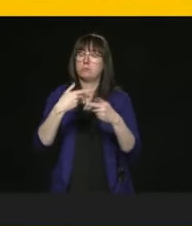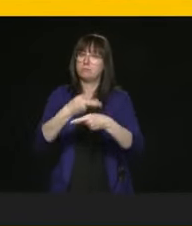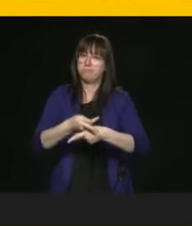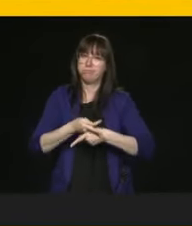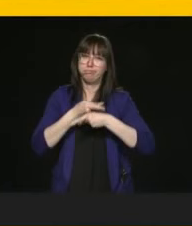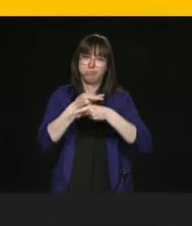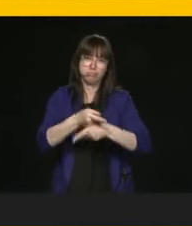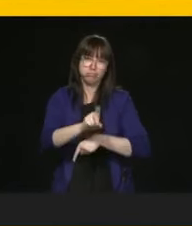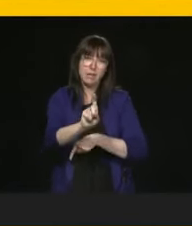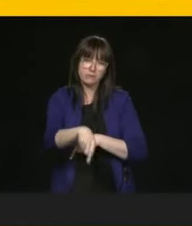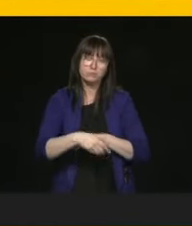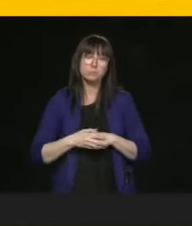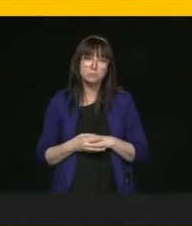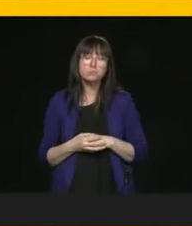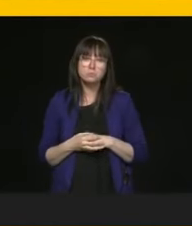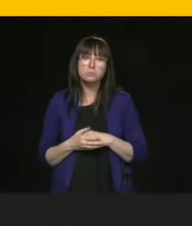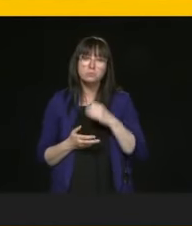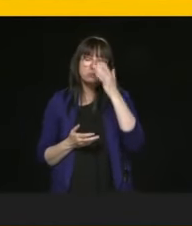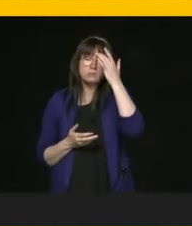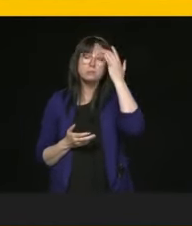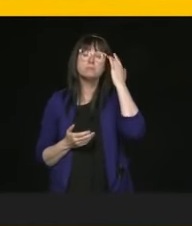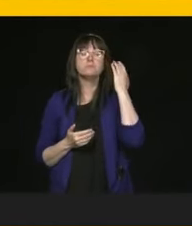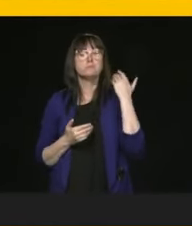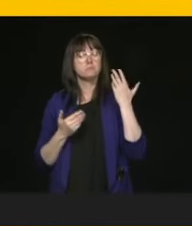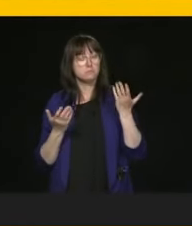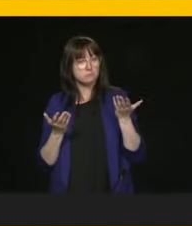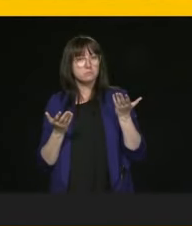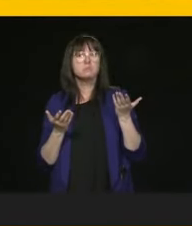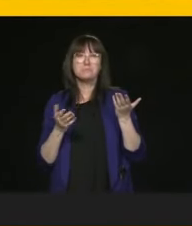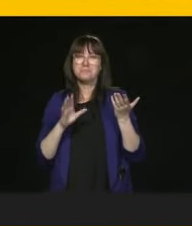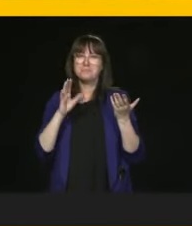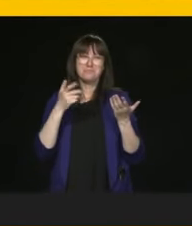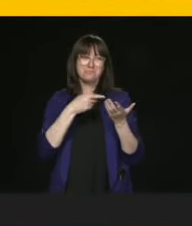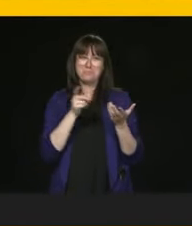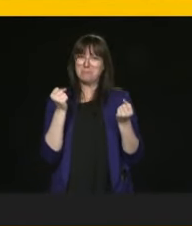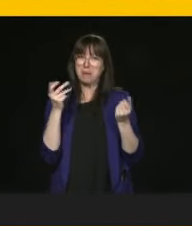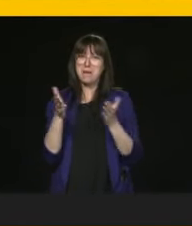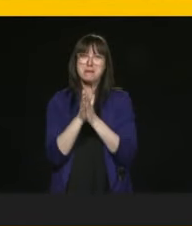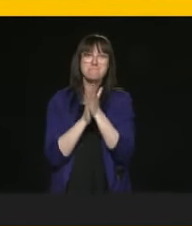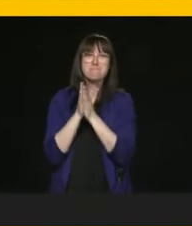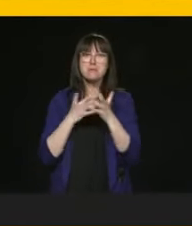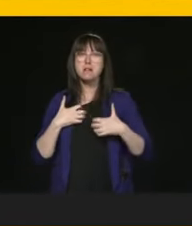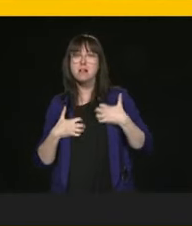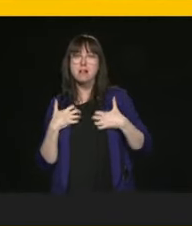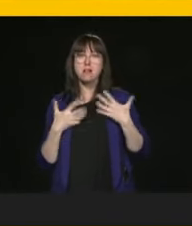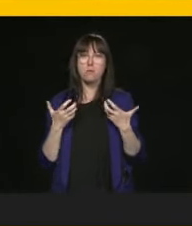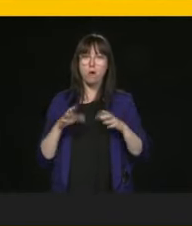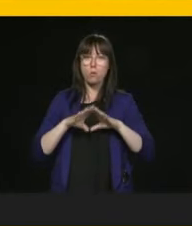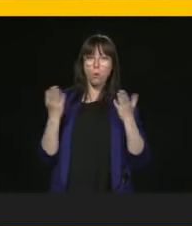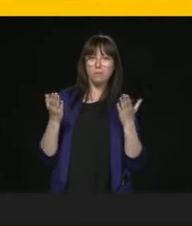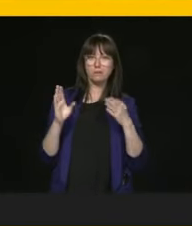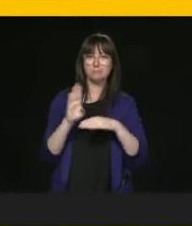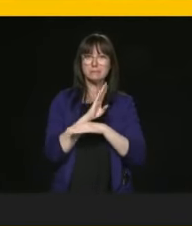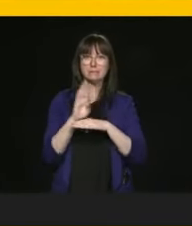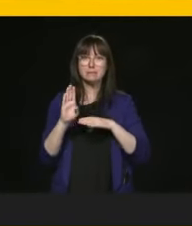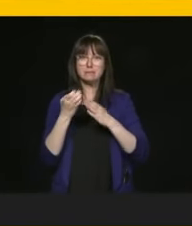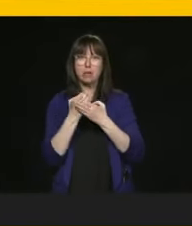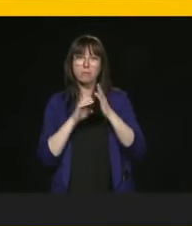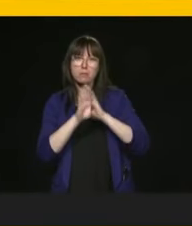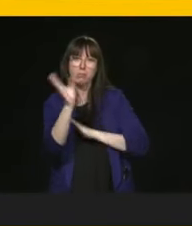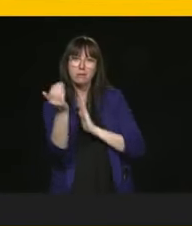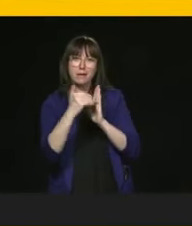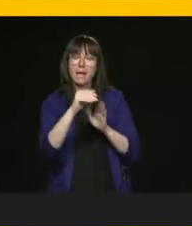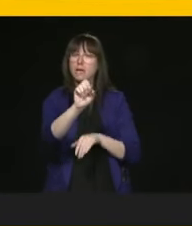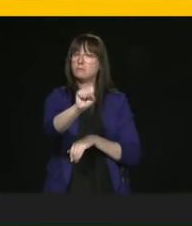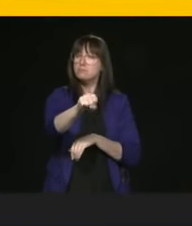course, many of us are anxious to reopen the economy. That said, we must absolutely follow the recommendations of